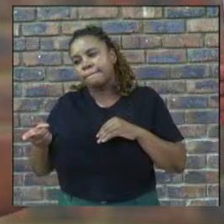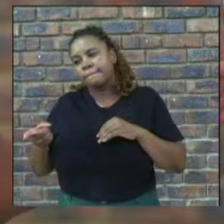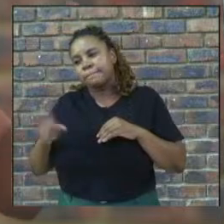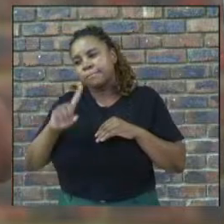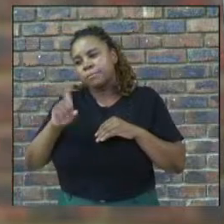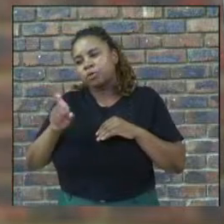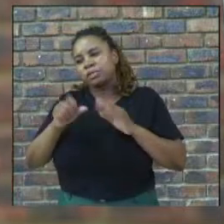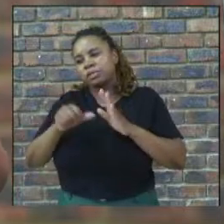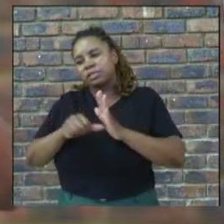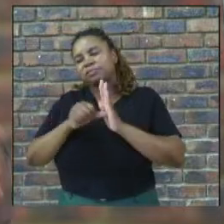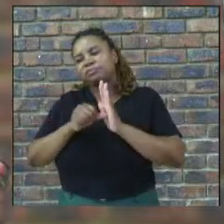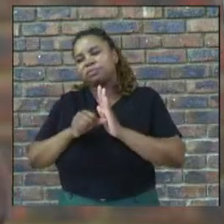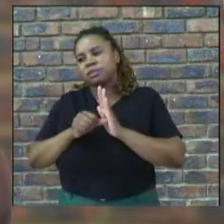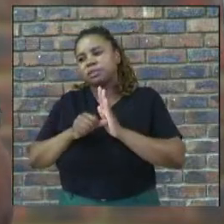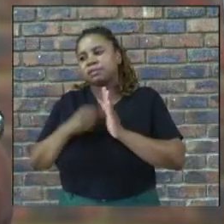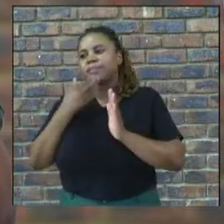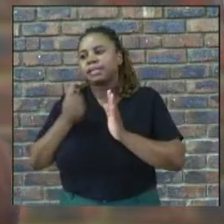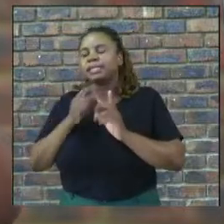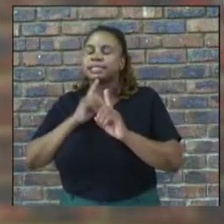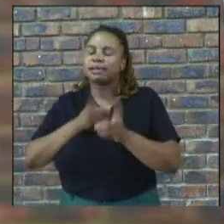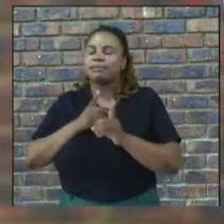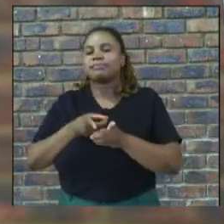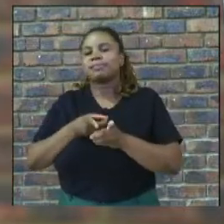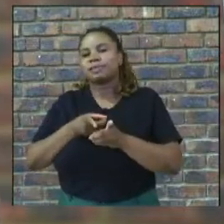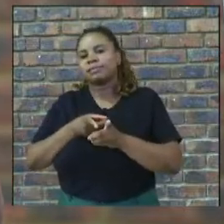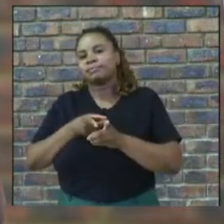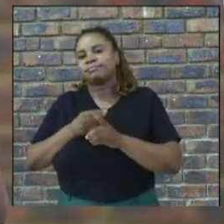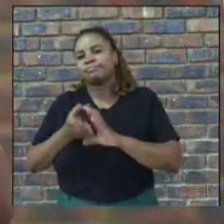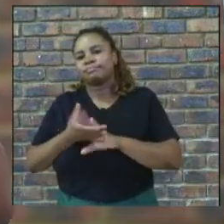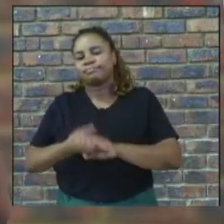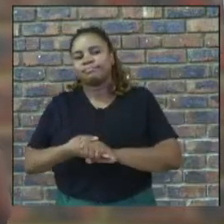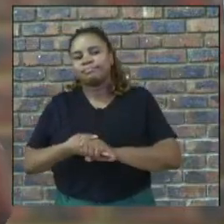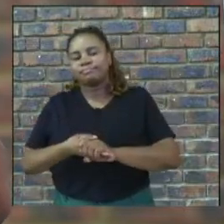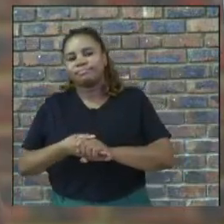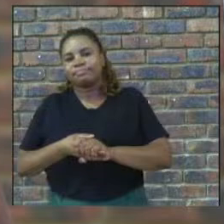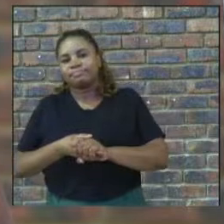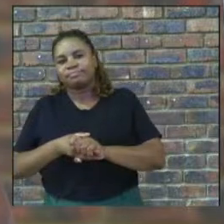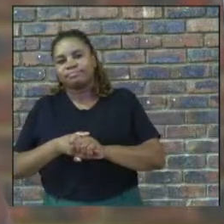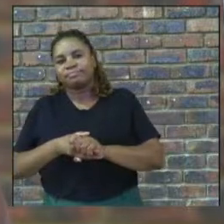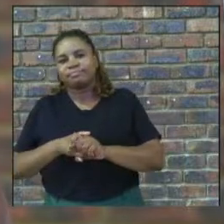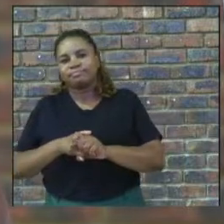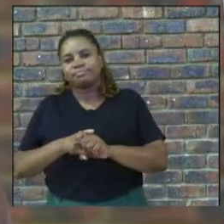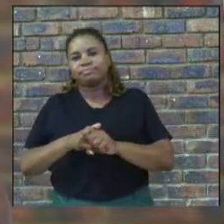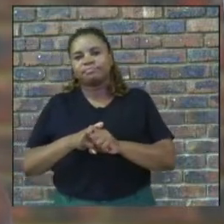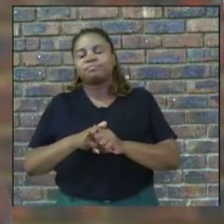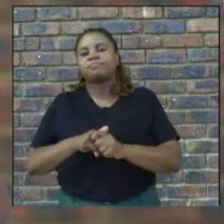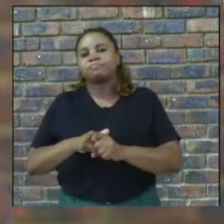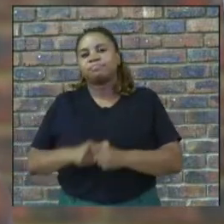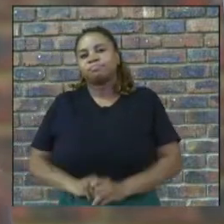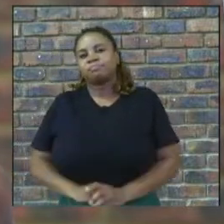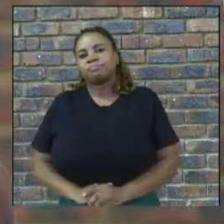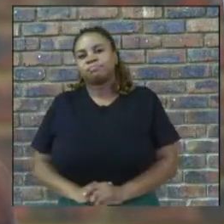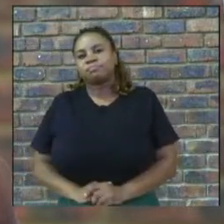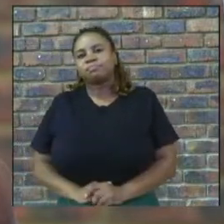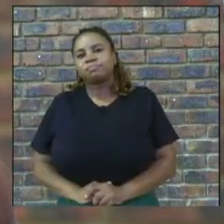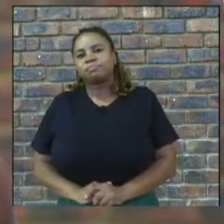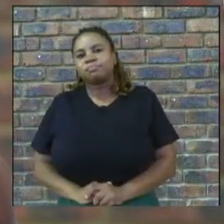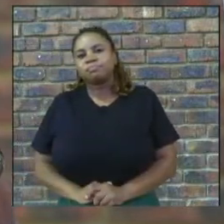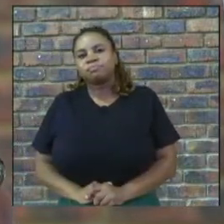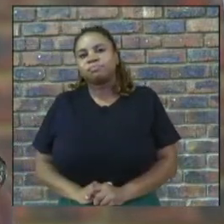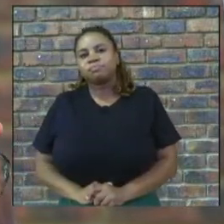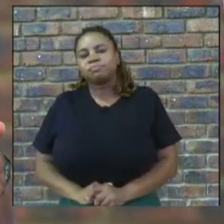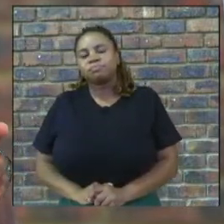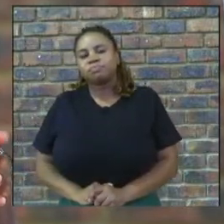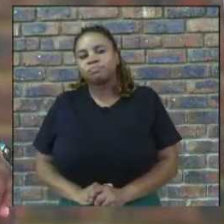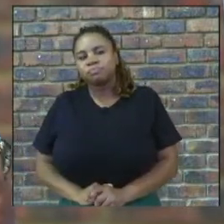exert pressure on the executive, on government, to really unlock. Again, so I thought maybe let's